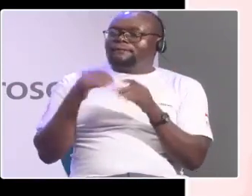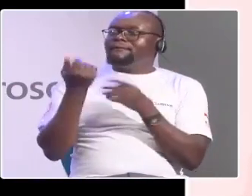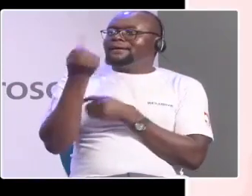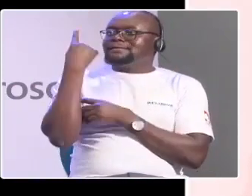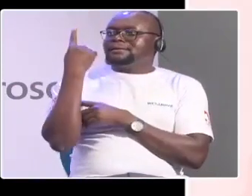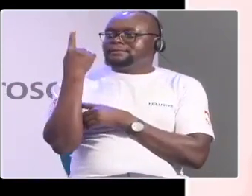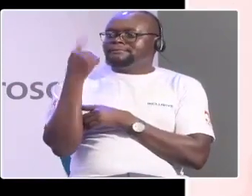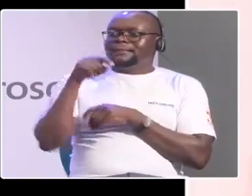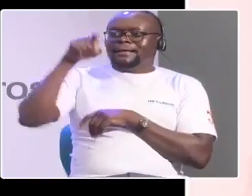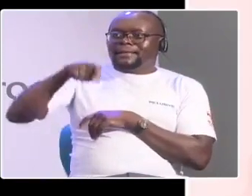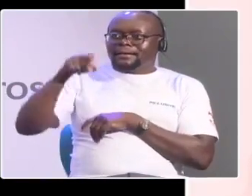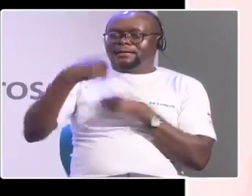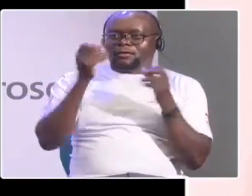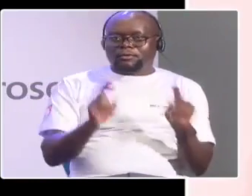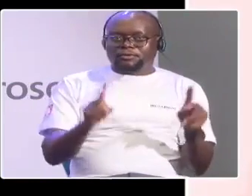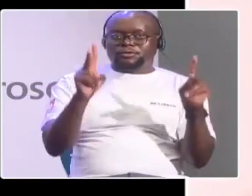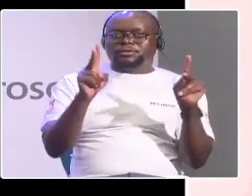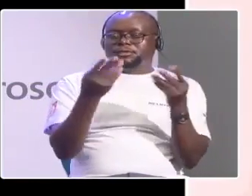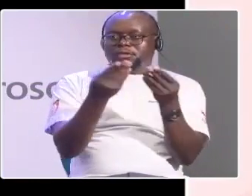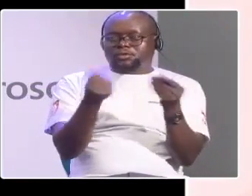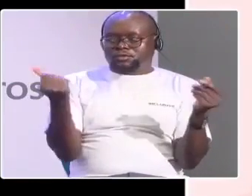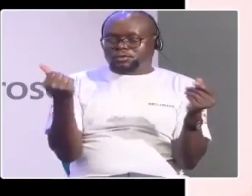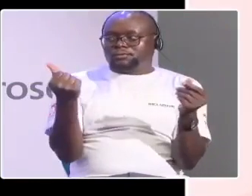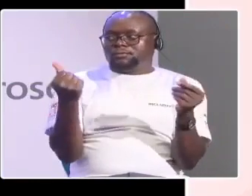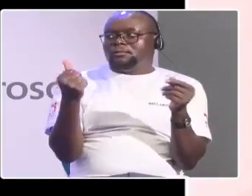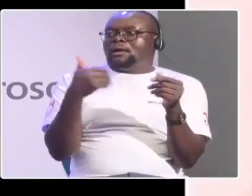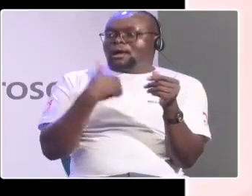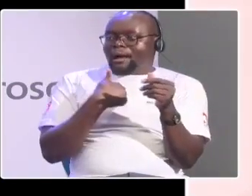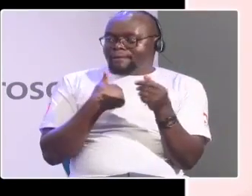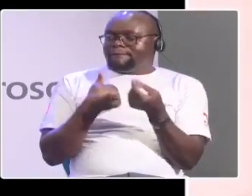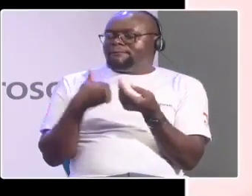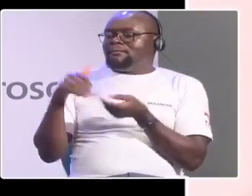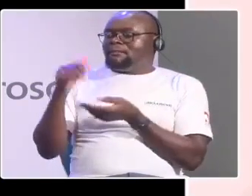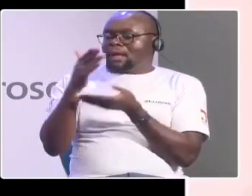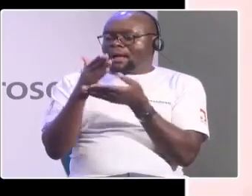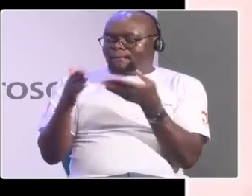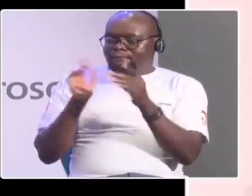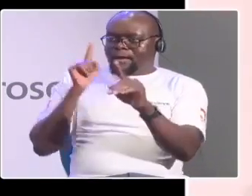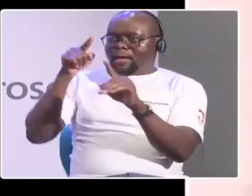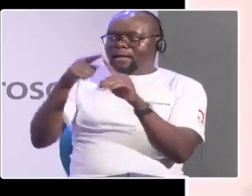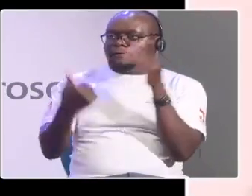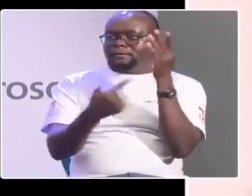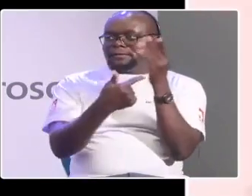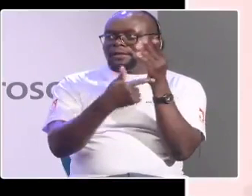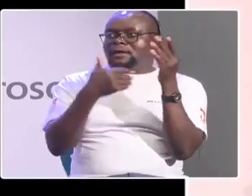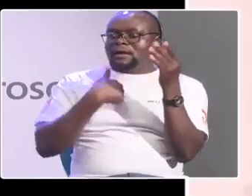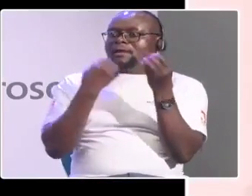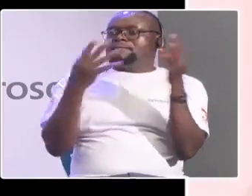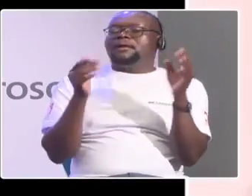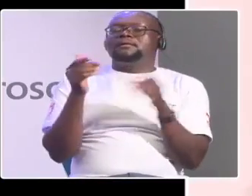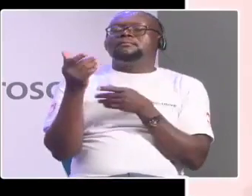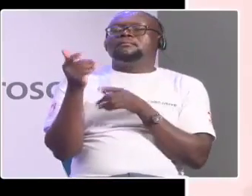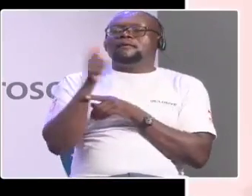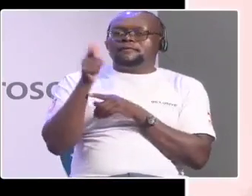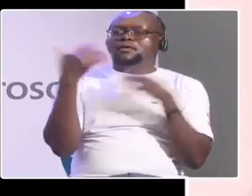understanding of the needs and the opportunities and the solutions, and half the space is dedicated towards tech. We have a series of video games